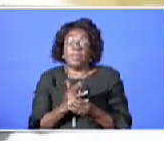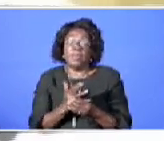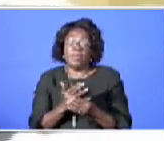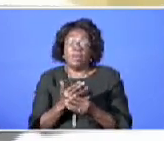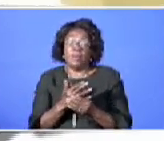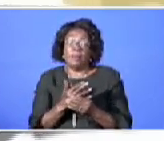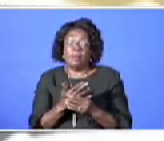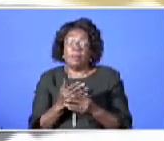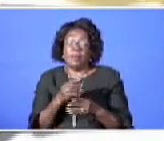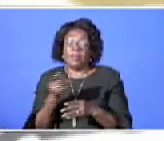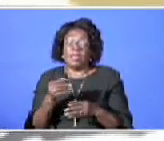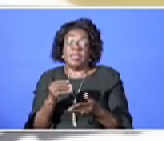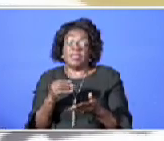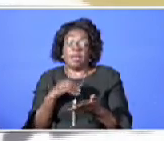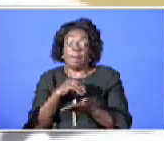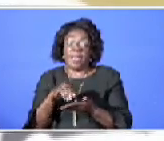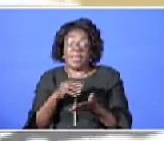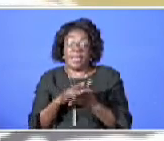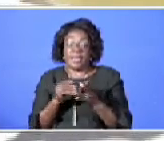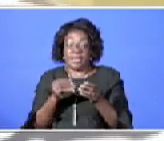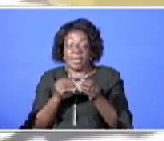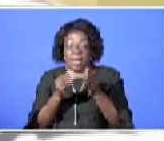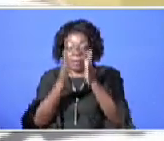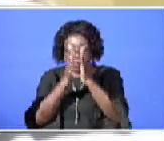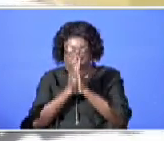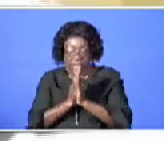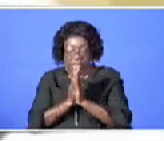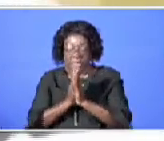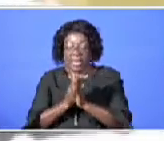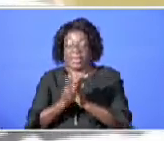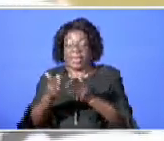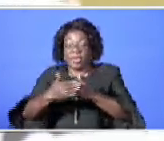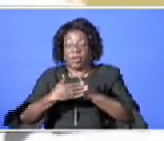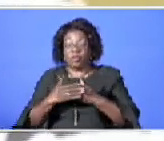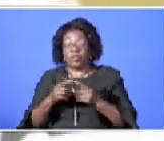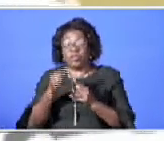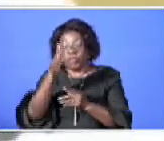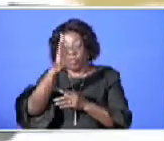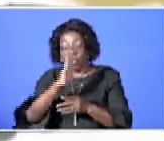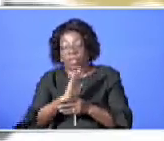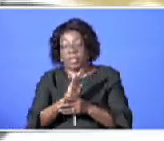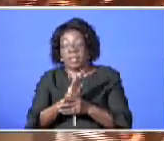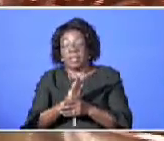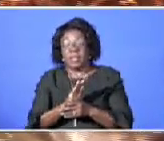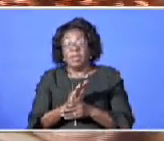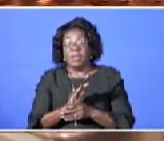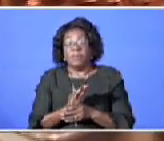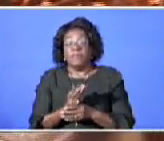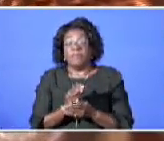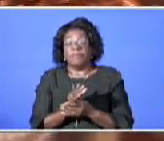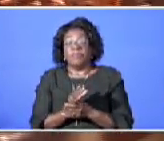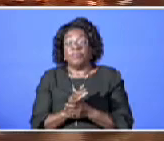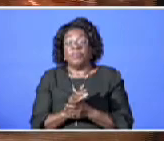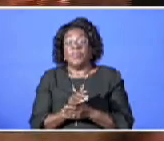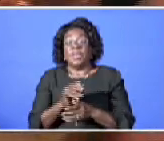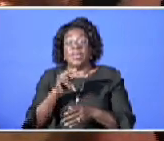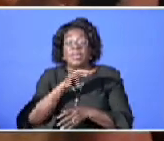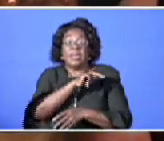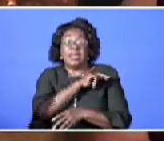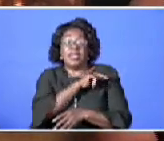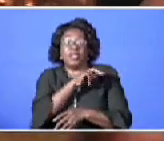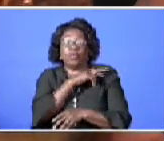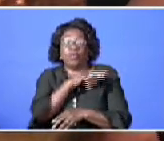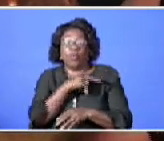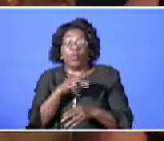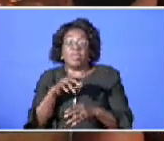there's meditating and praying, getting closer to God. That is one of the most important ones. Nikisha Roll is just missing